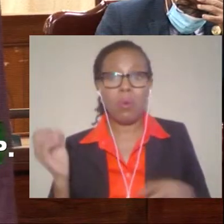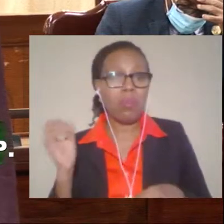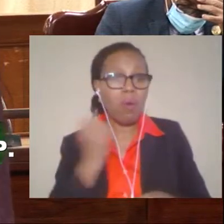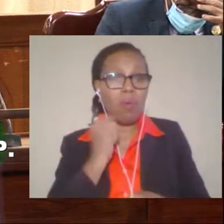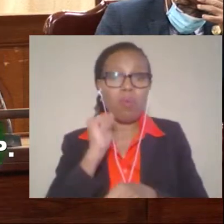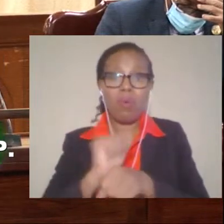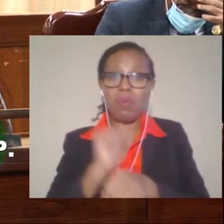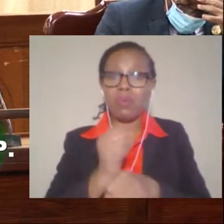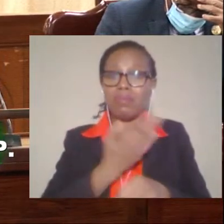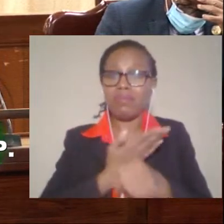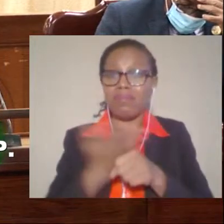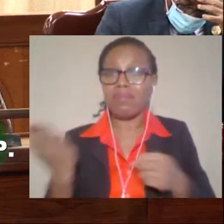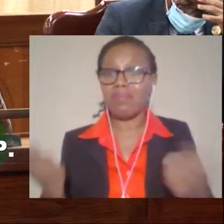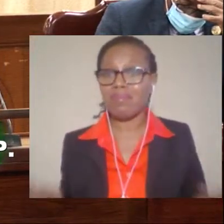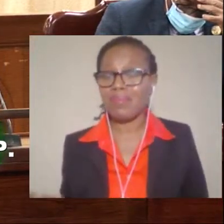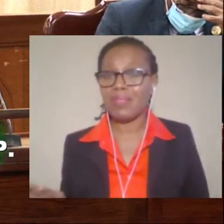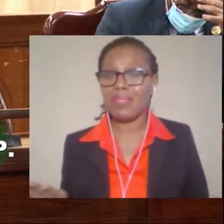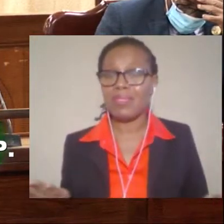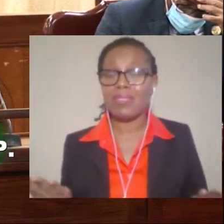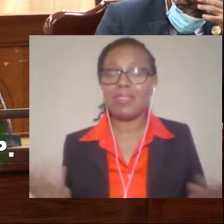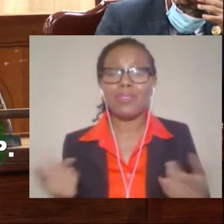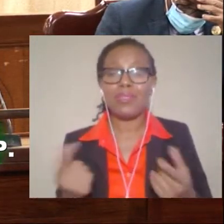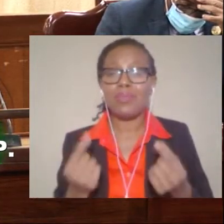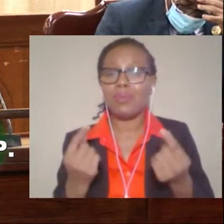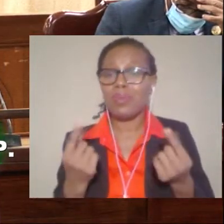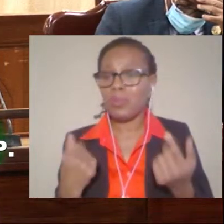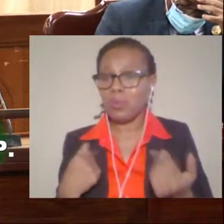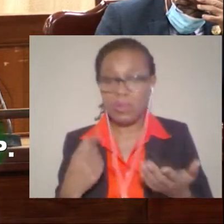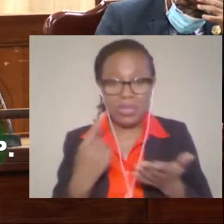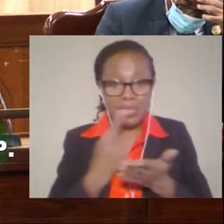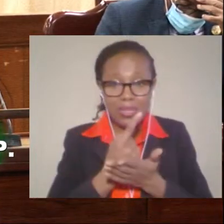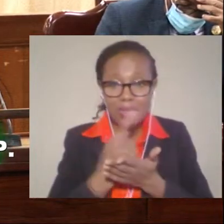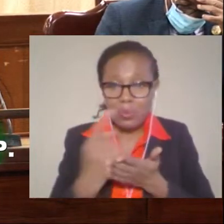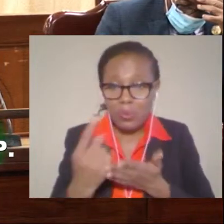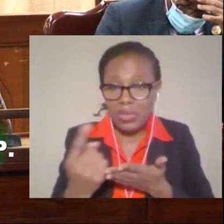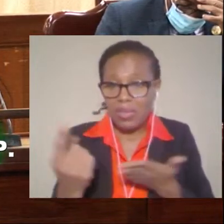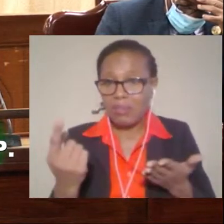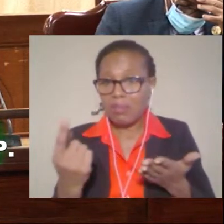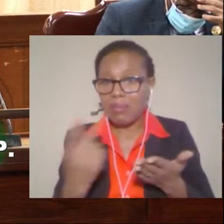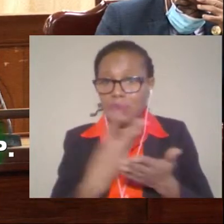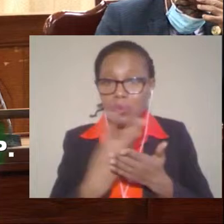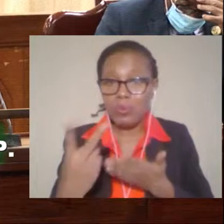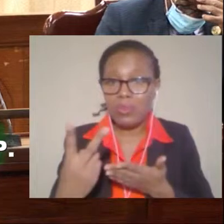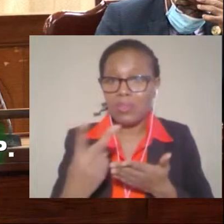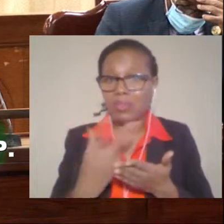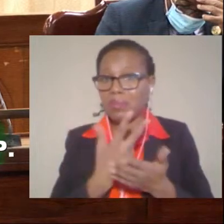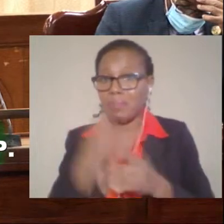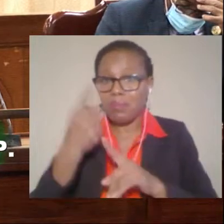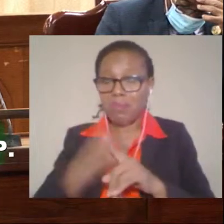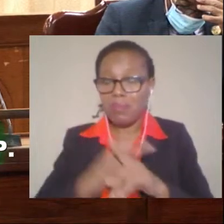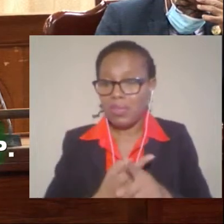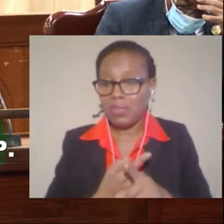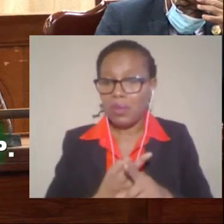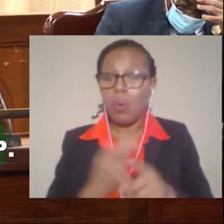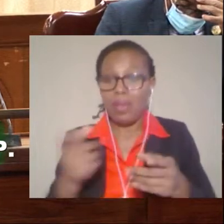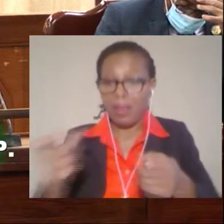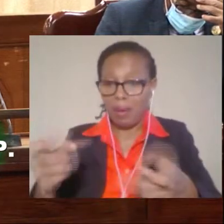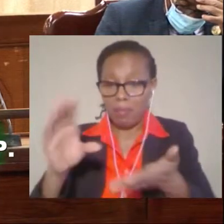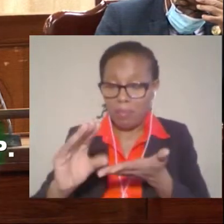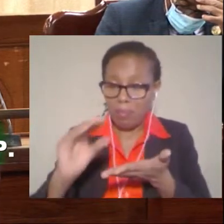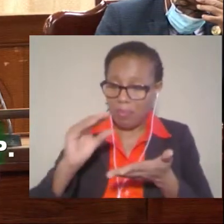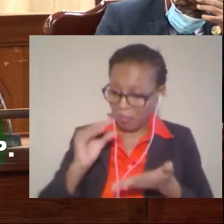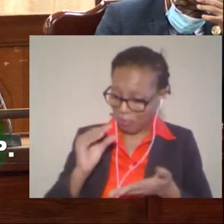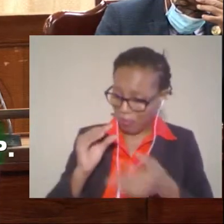from paycheck to paycheck. And worse than that, you juggle debts. You juggle